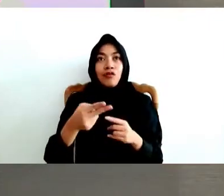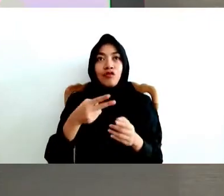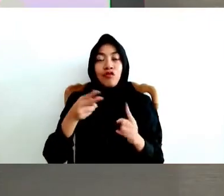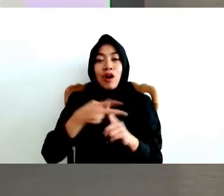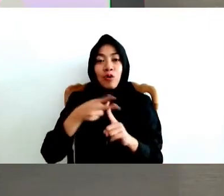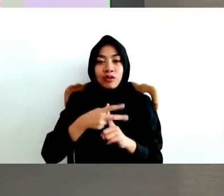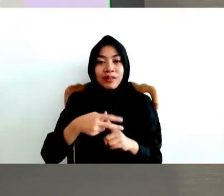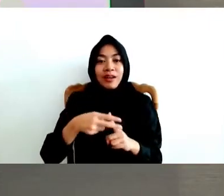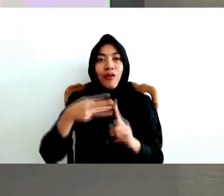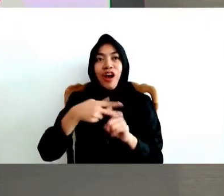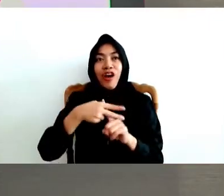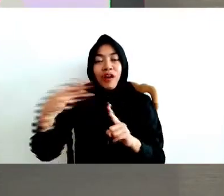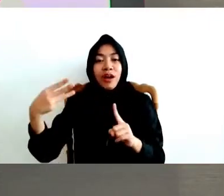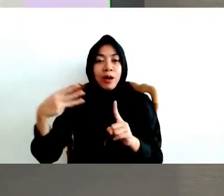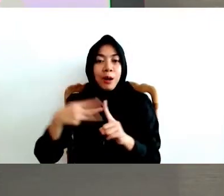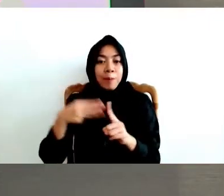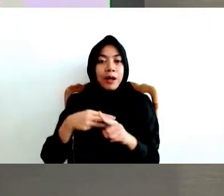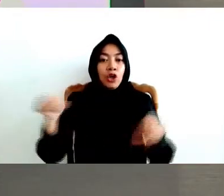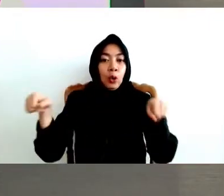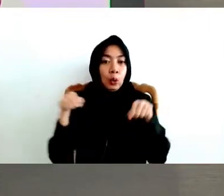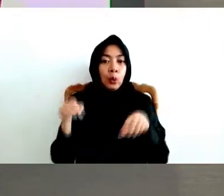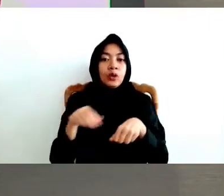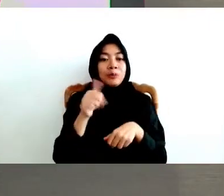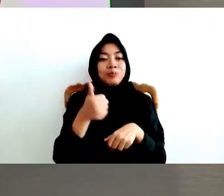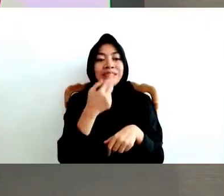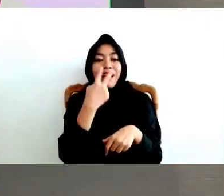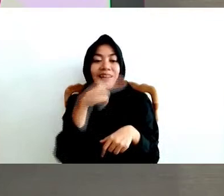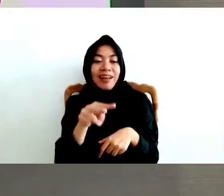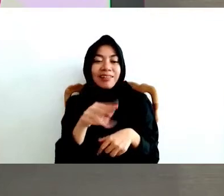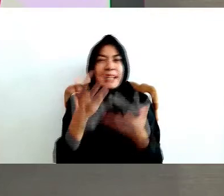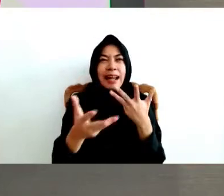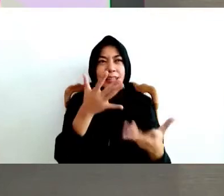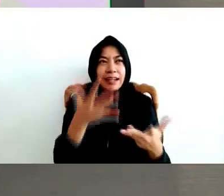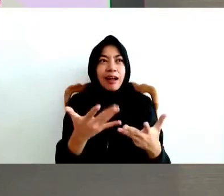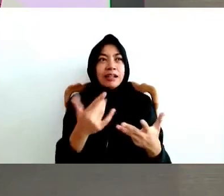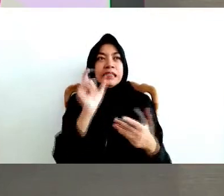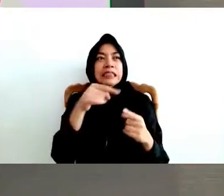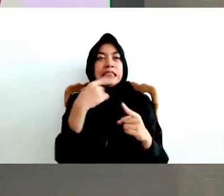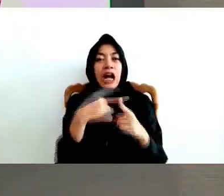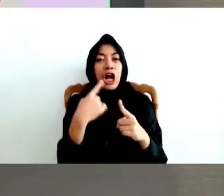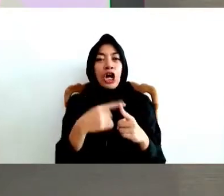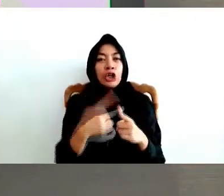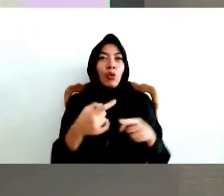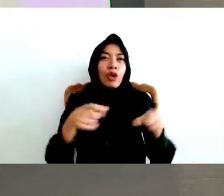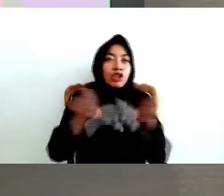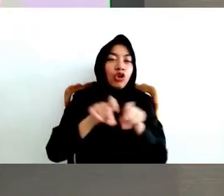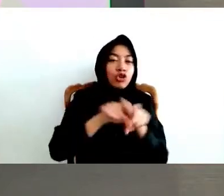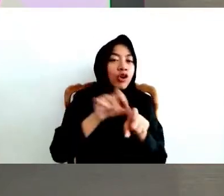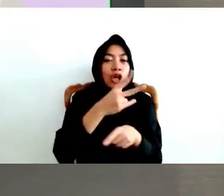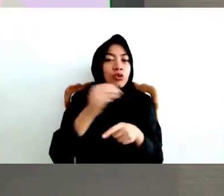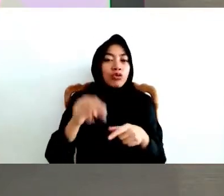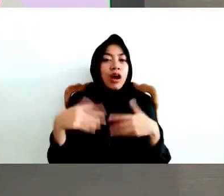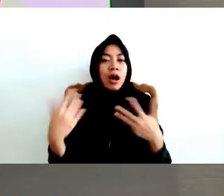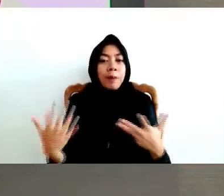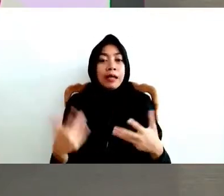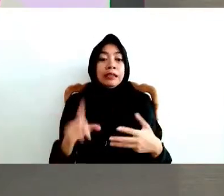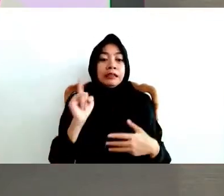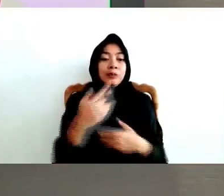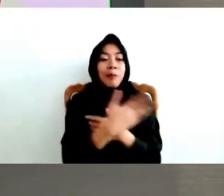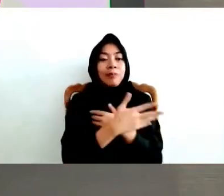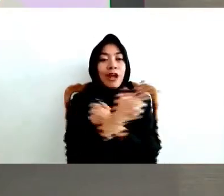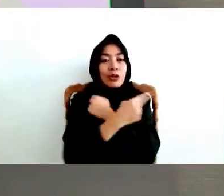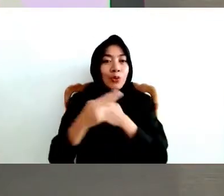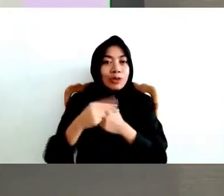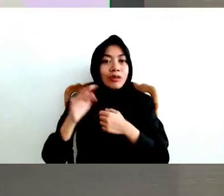what indicators matters for Indonesia, which definitely arguably will be different with other countries.